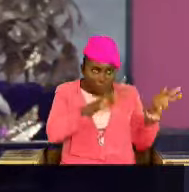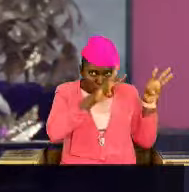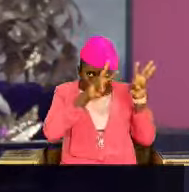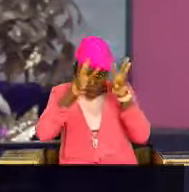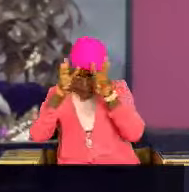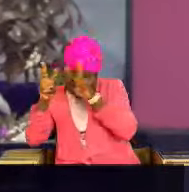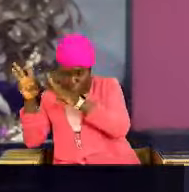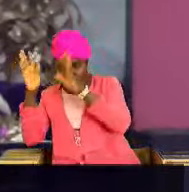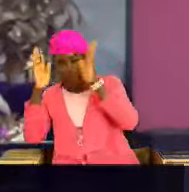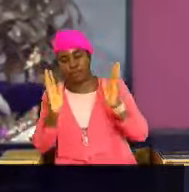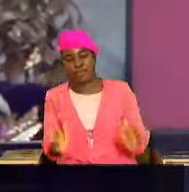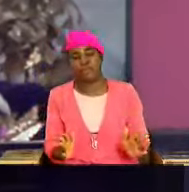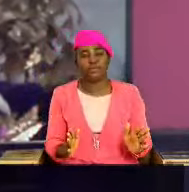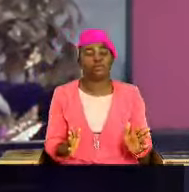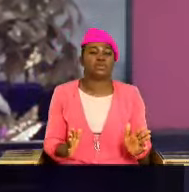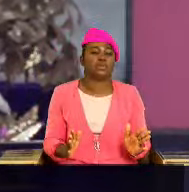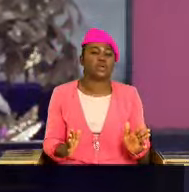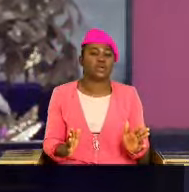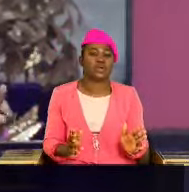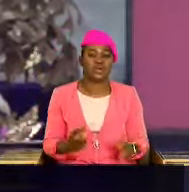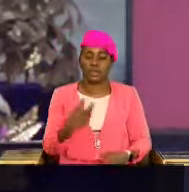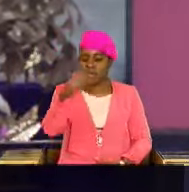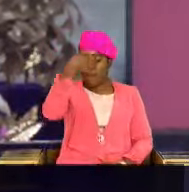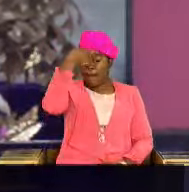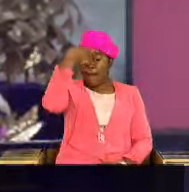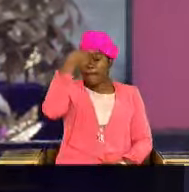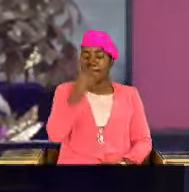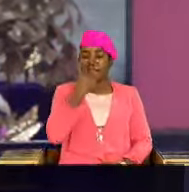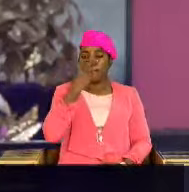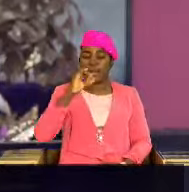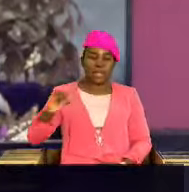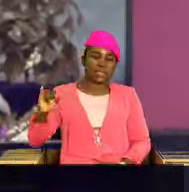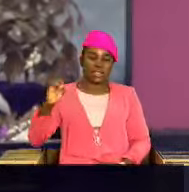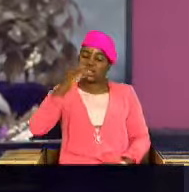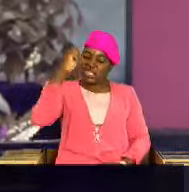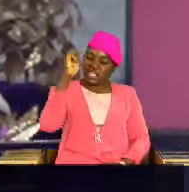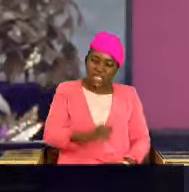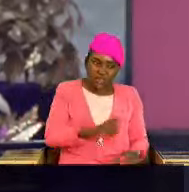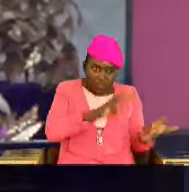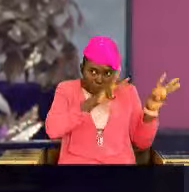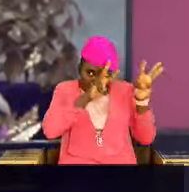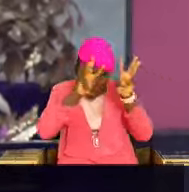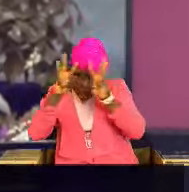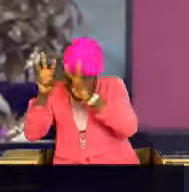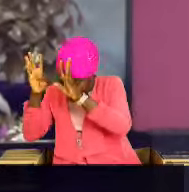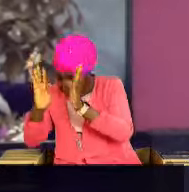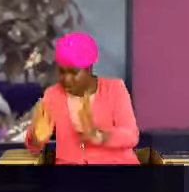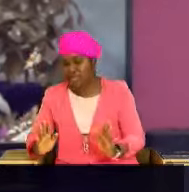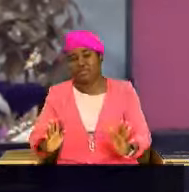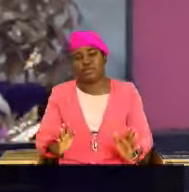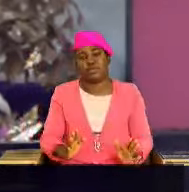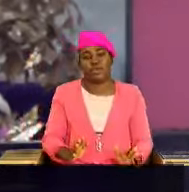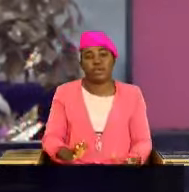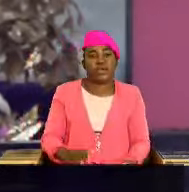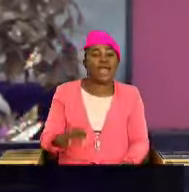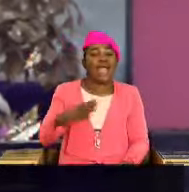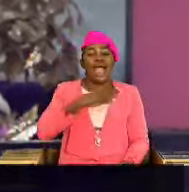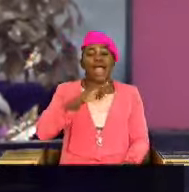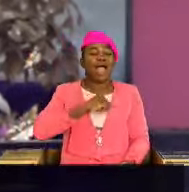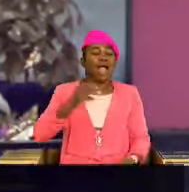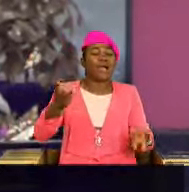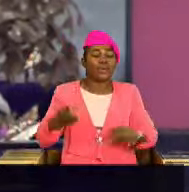observers blinding evil Observers and I want you to cry out loud